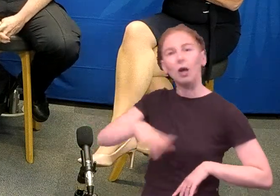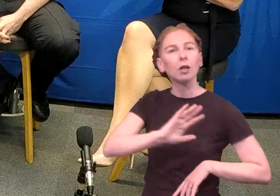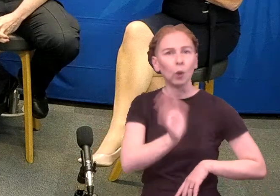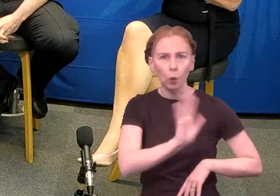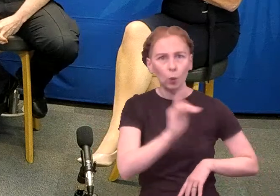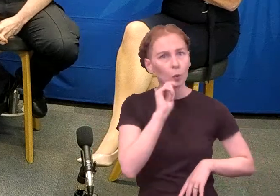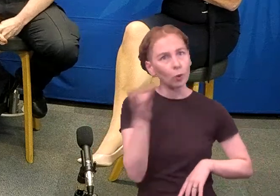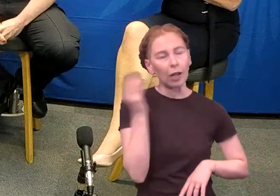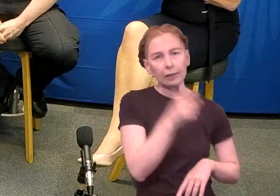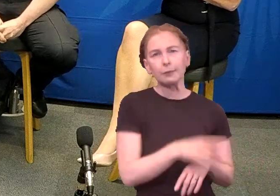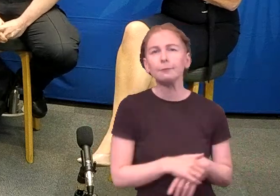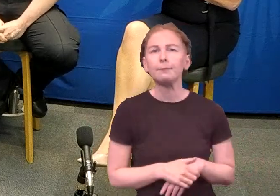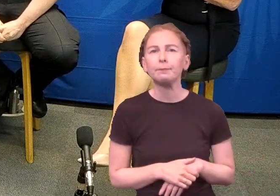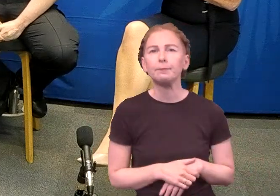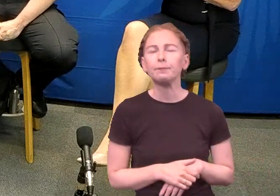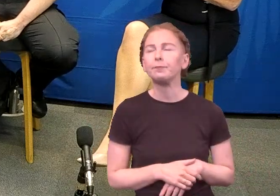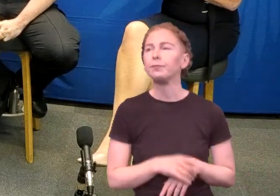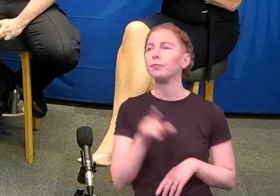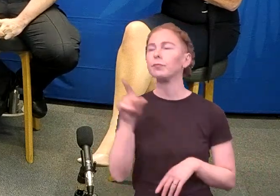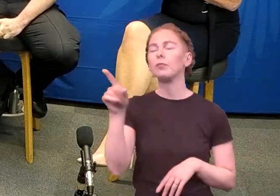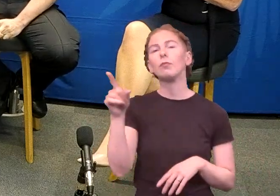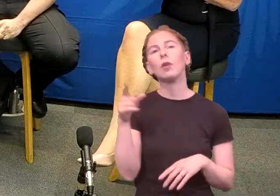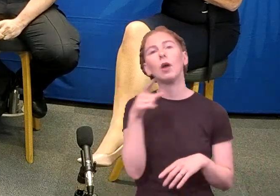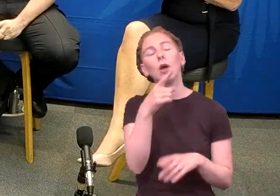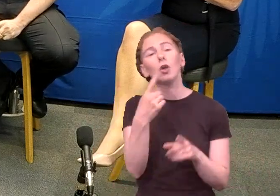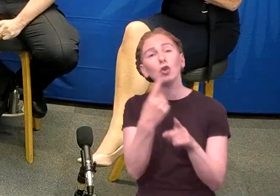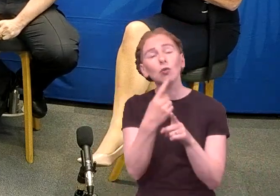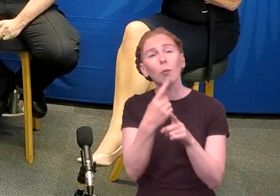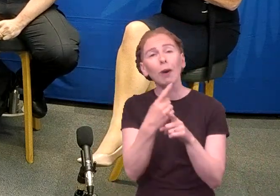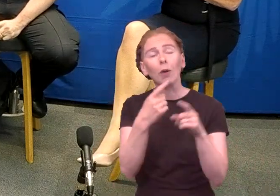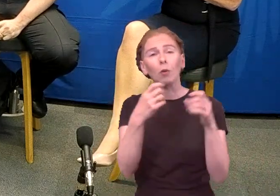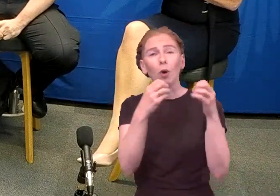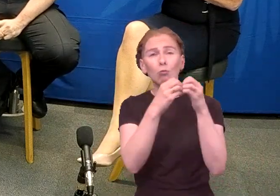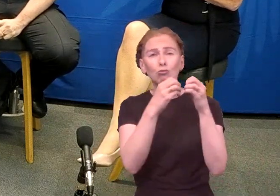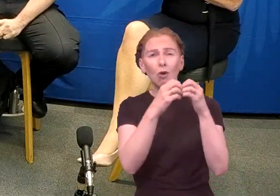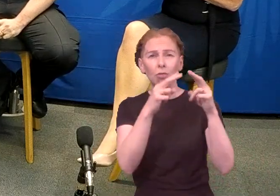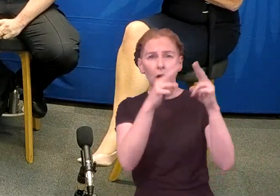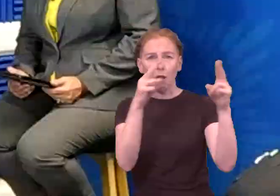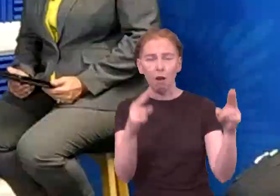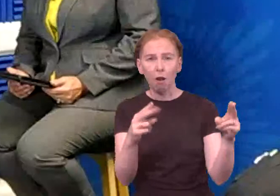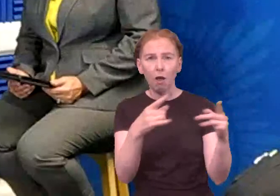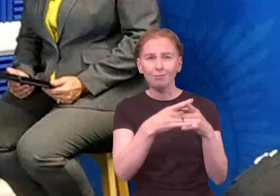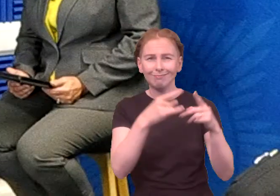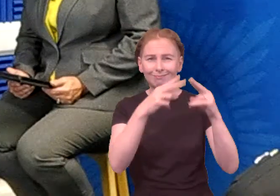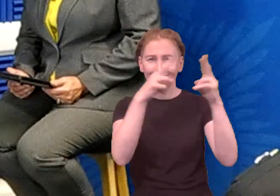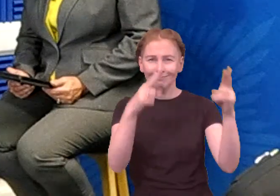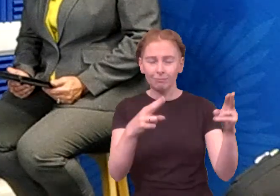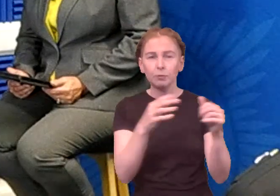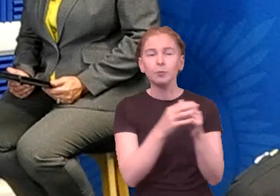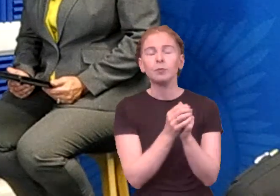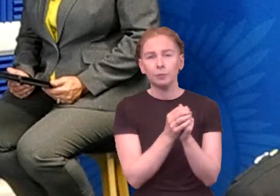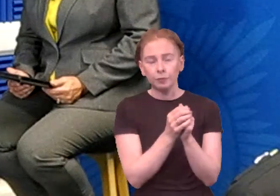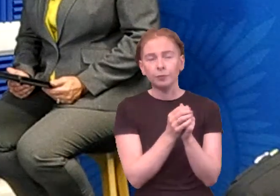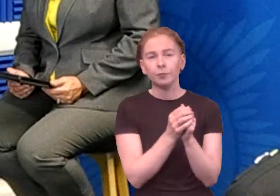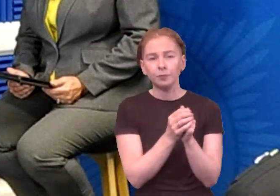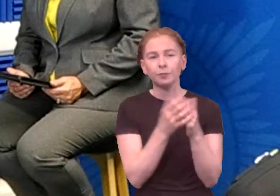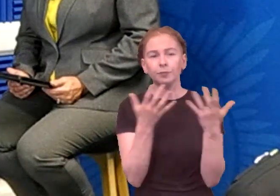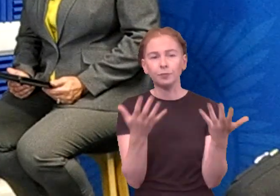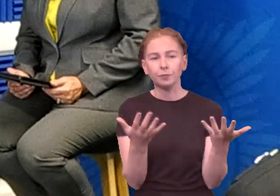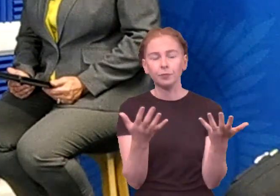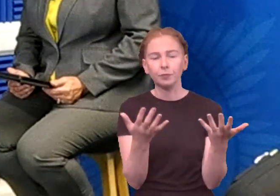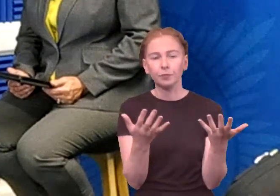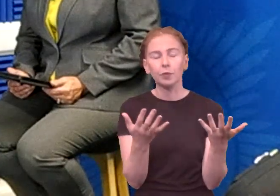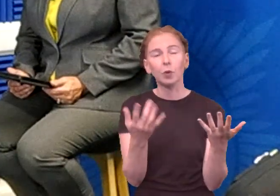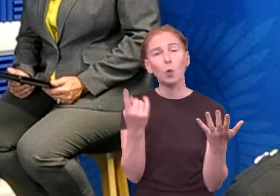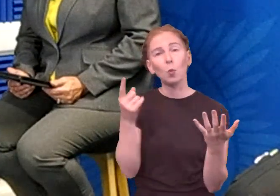that, so you touched on the brothels there, and it's only because I've dealt with something recently. There was somebody who was using the services of a